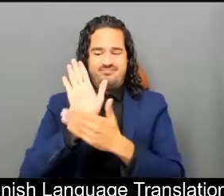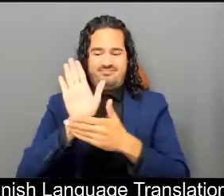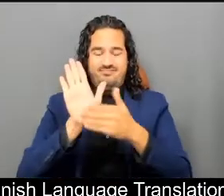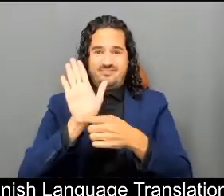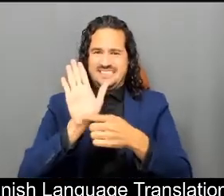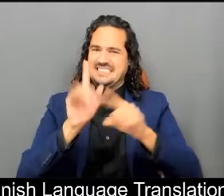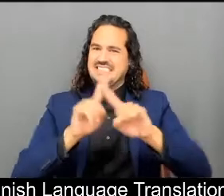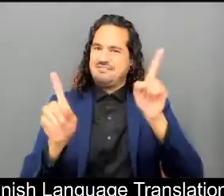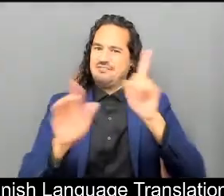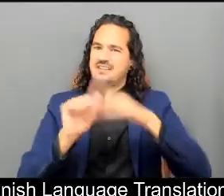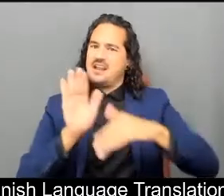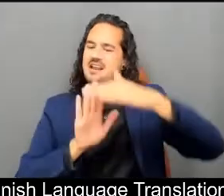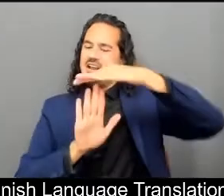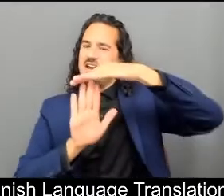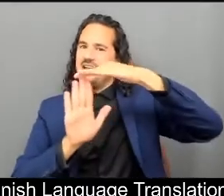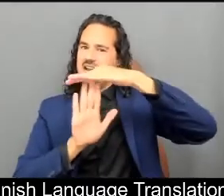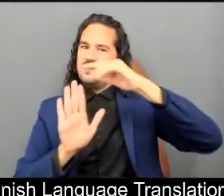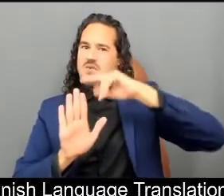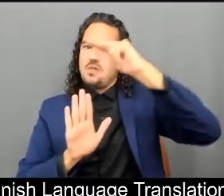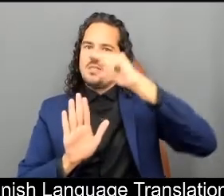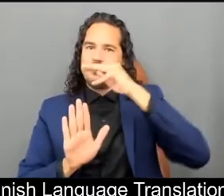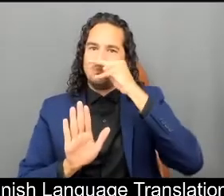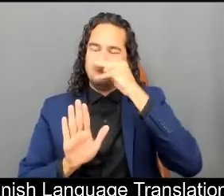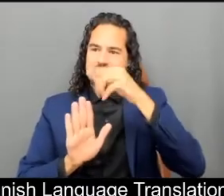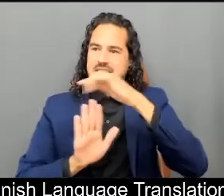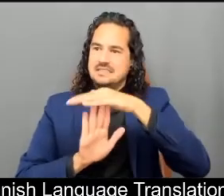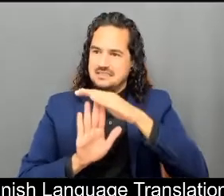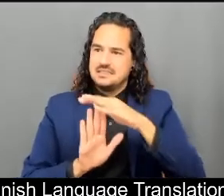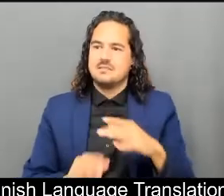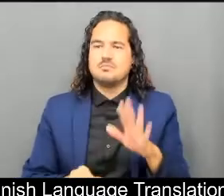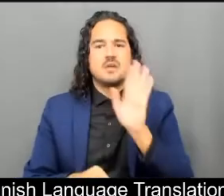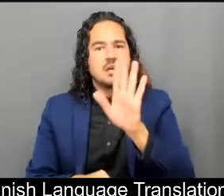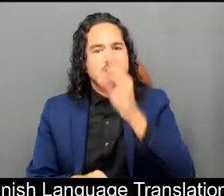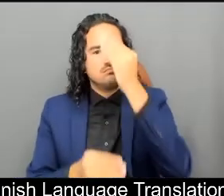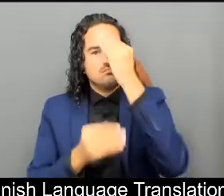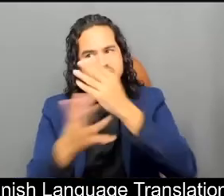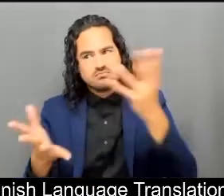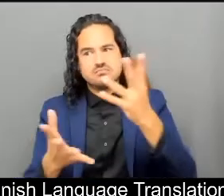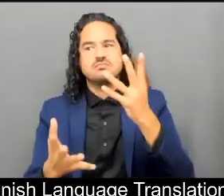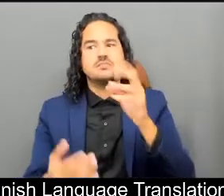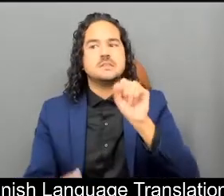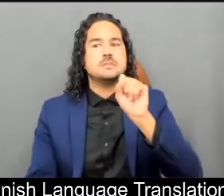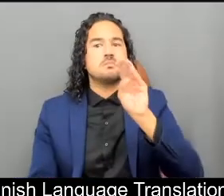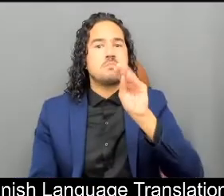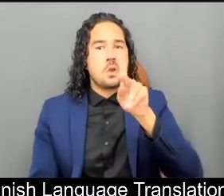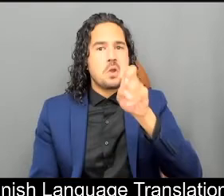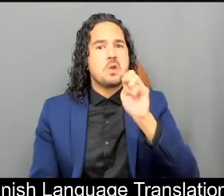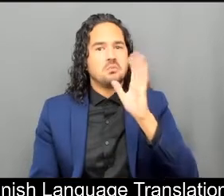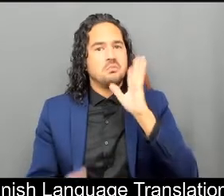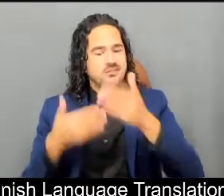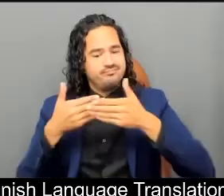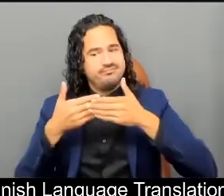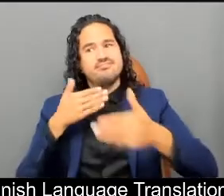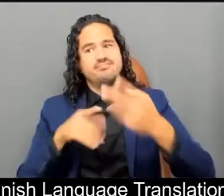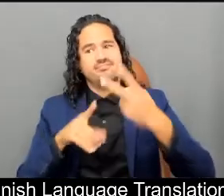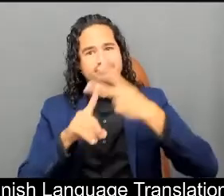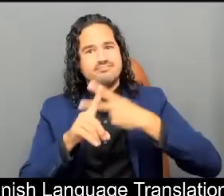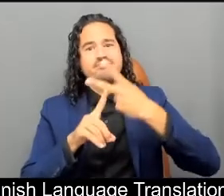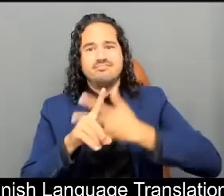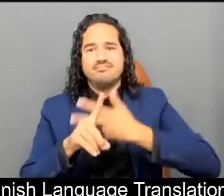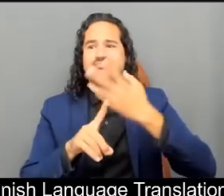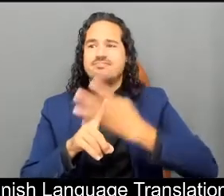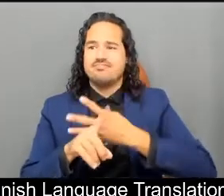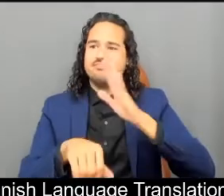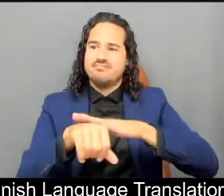But when we say it's smoking for a few months, we don't expect this level of smoke. Once we get through these few days of an opportunity to burn this